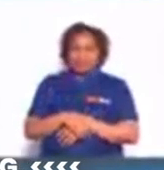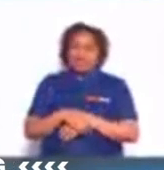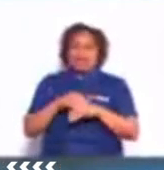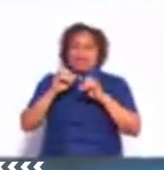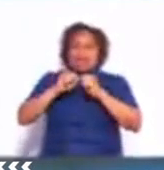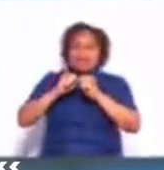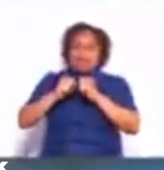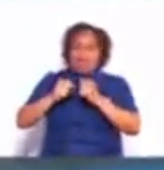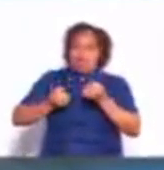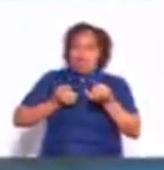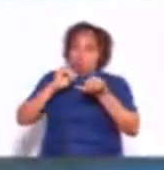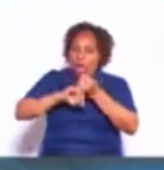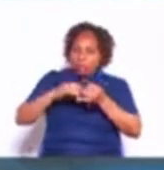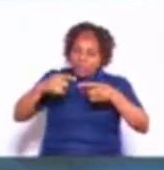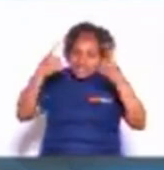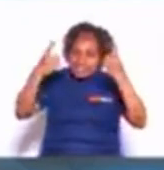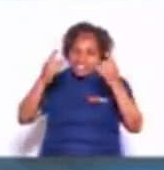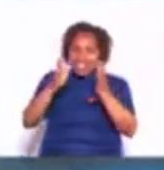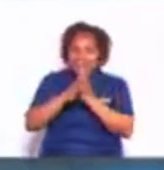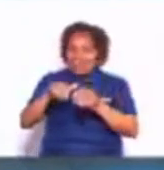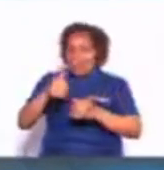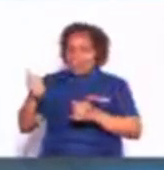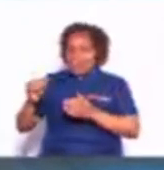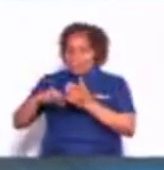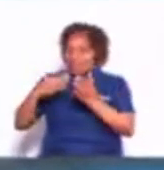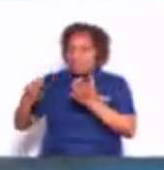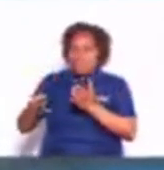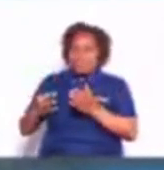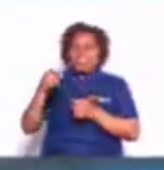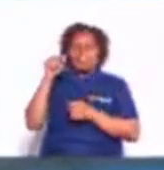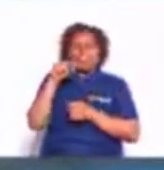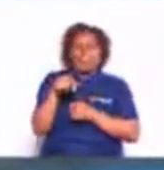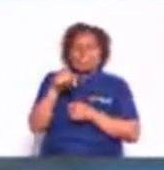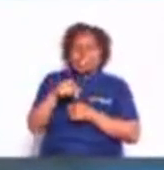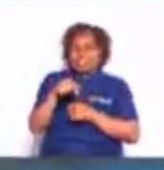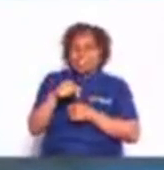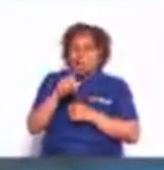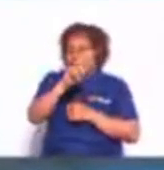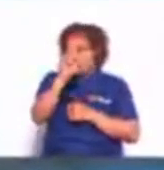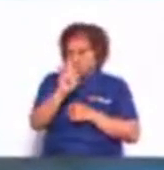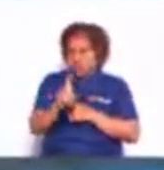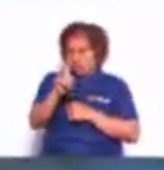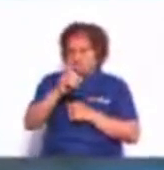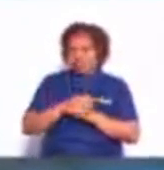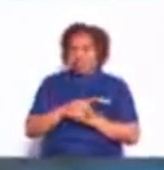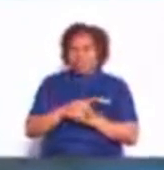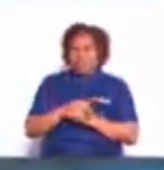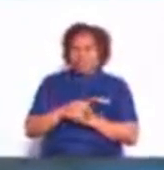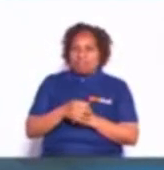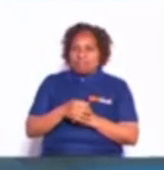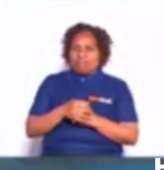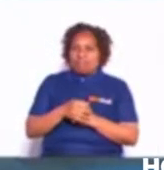and others fail? This is a very big question.